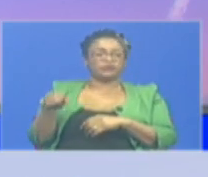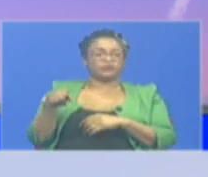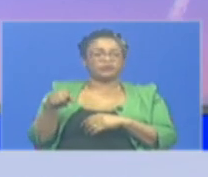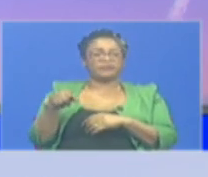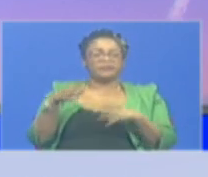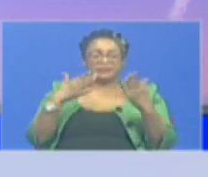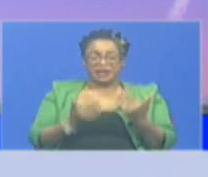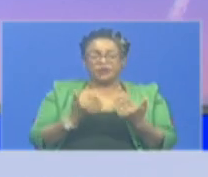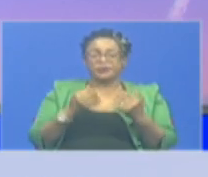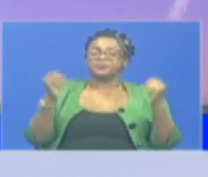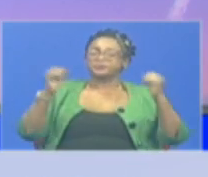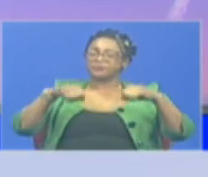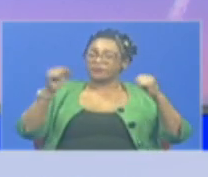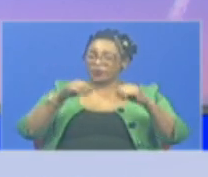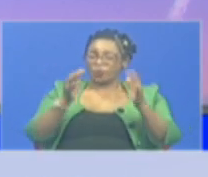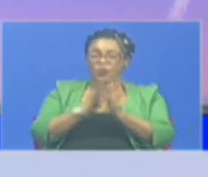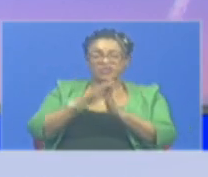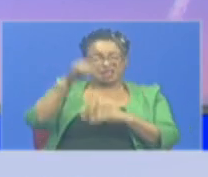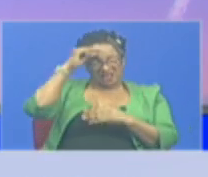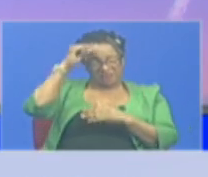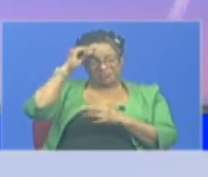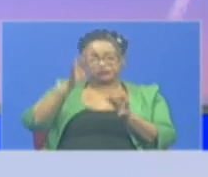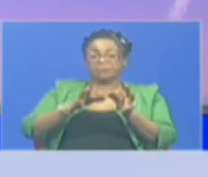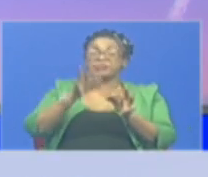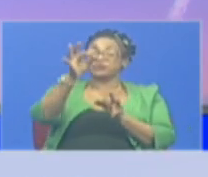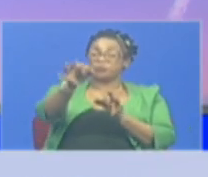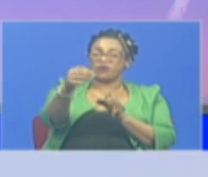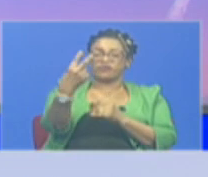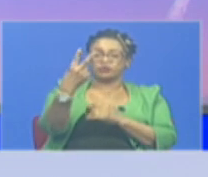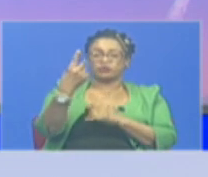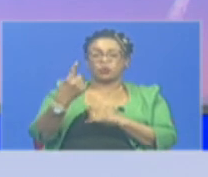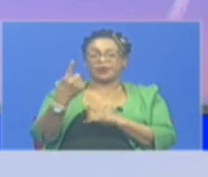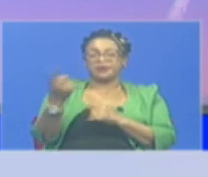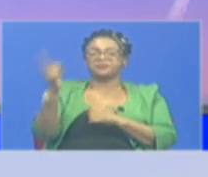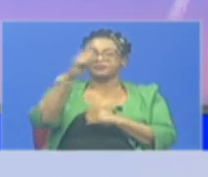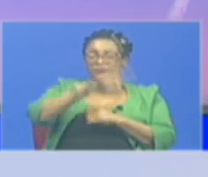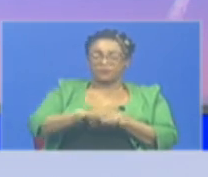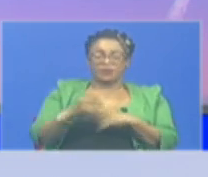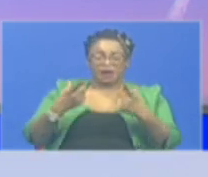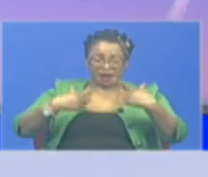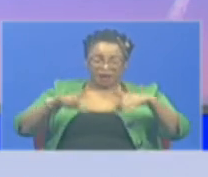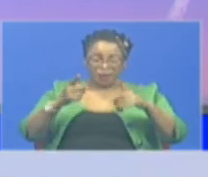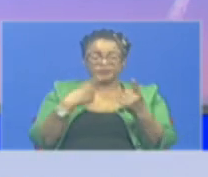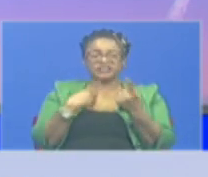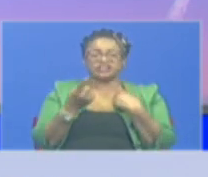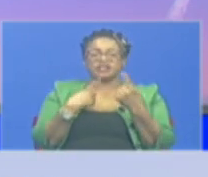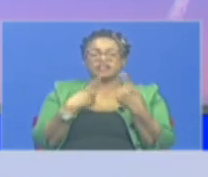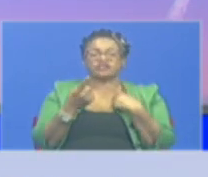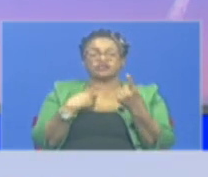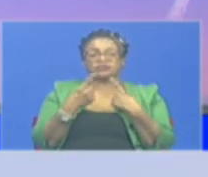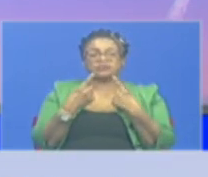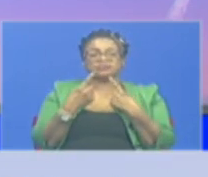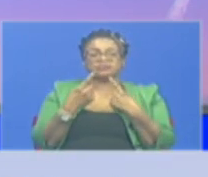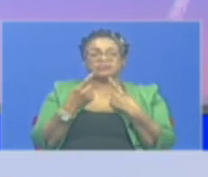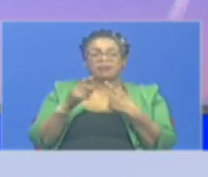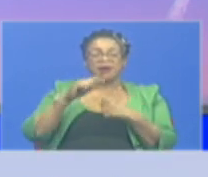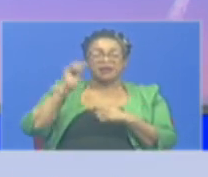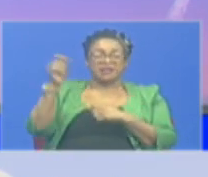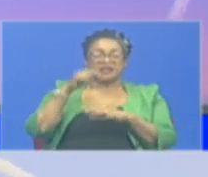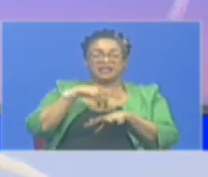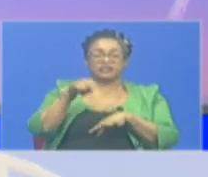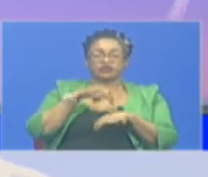the government and have postponed their strike for 21 days to allow for discussions, according to the Kenya National Union of